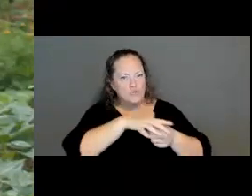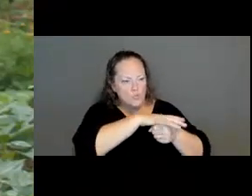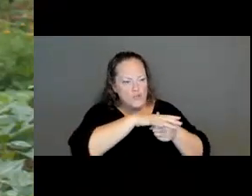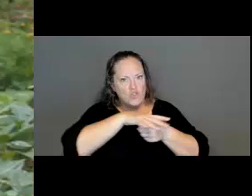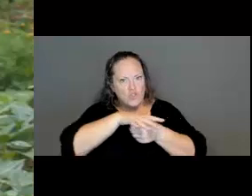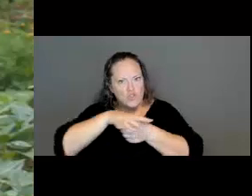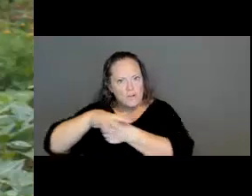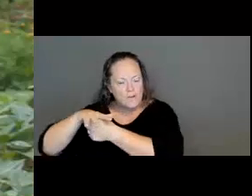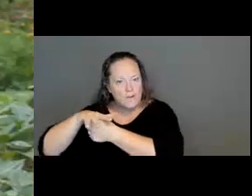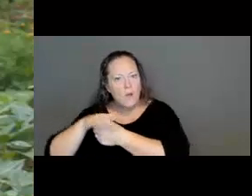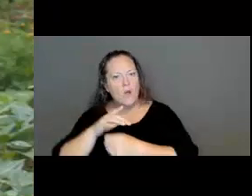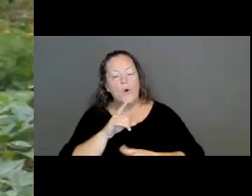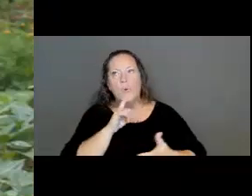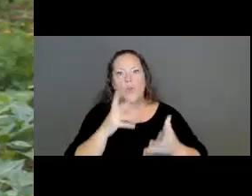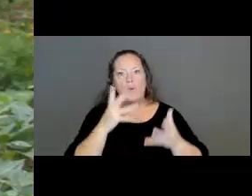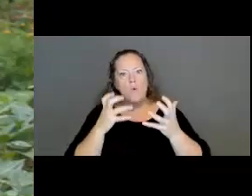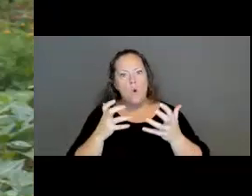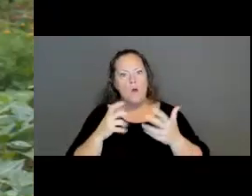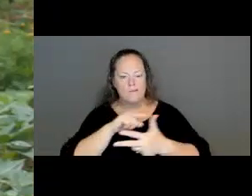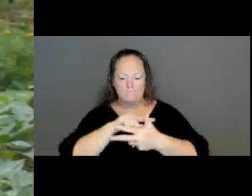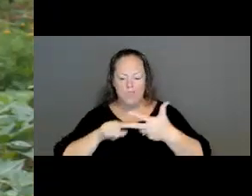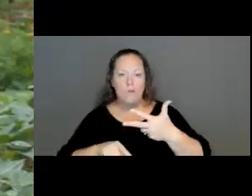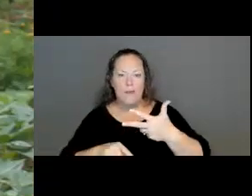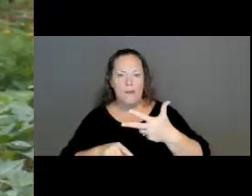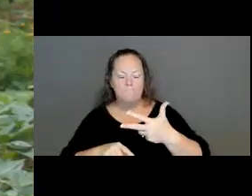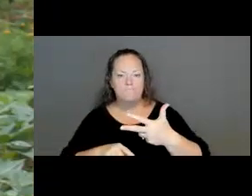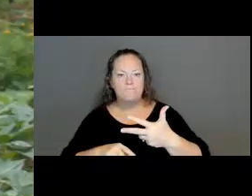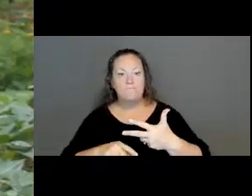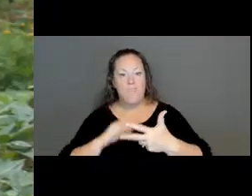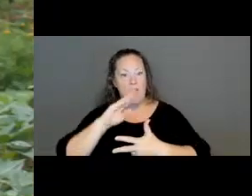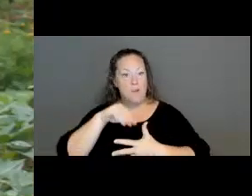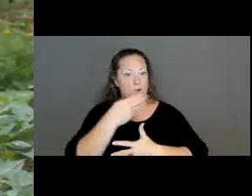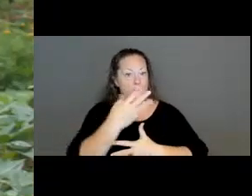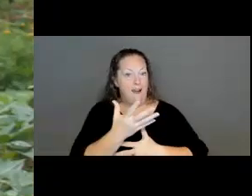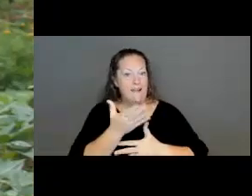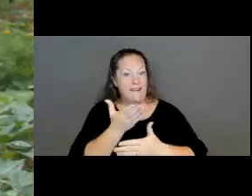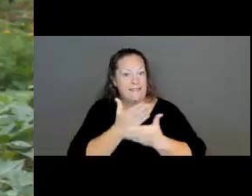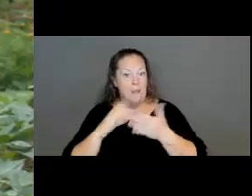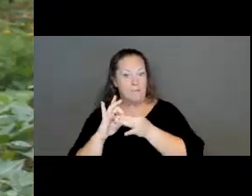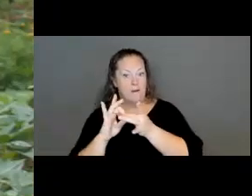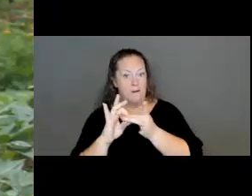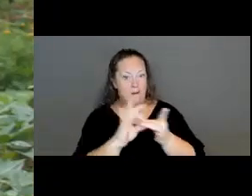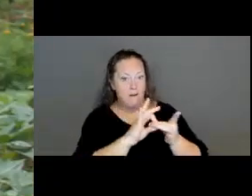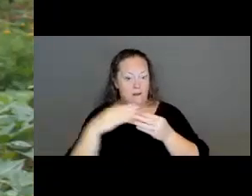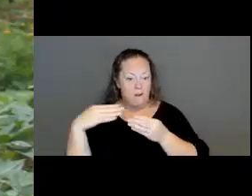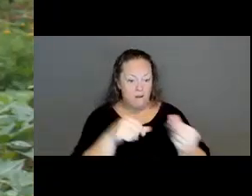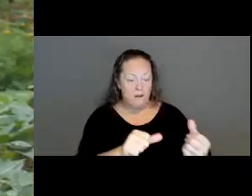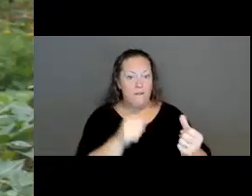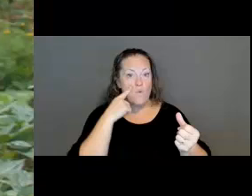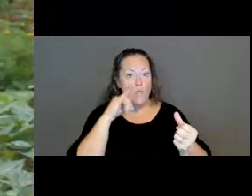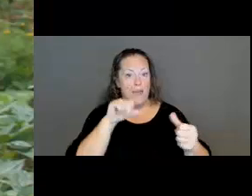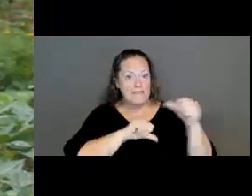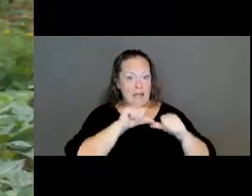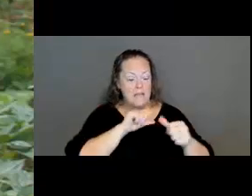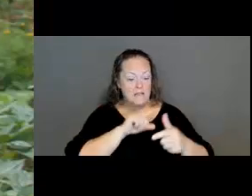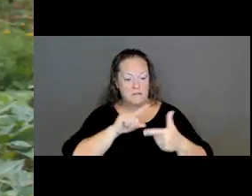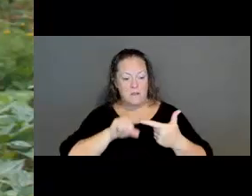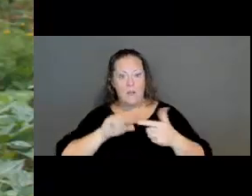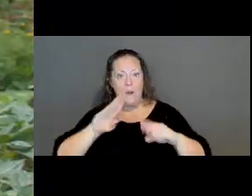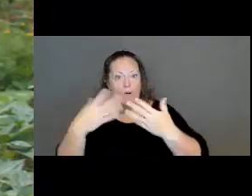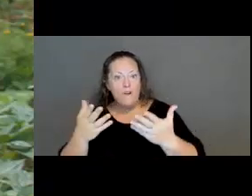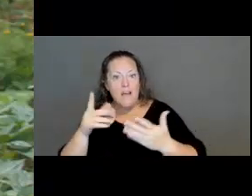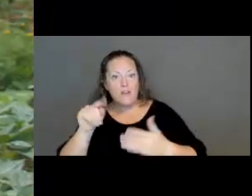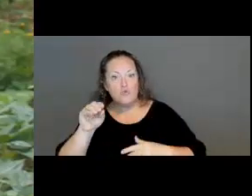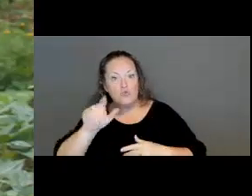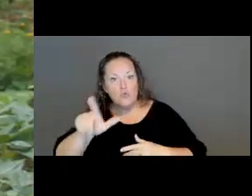to threefold: provide some synthesis of that science, provide tools and information that can